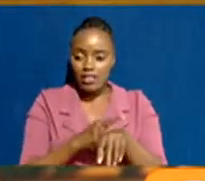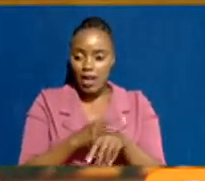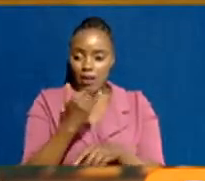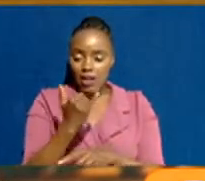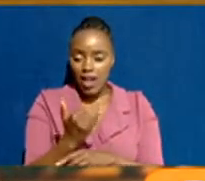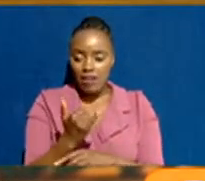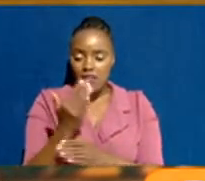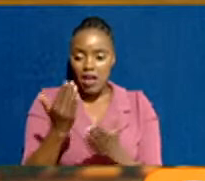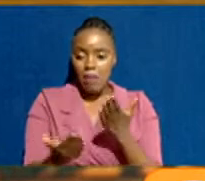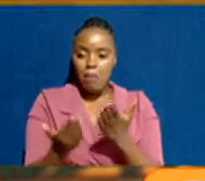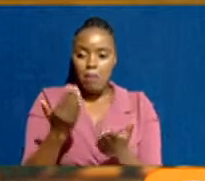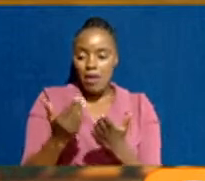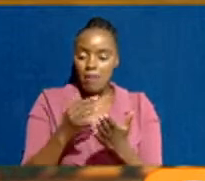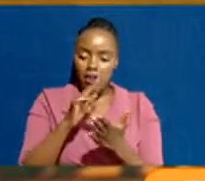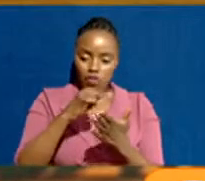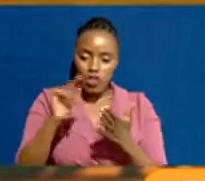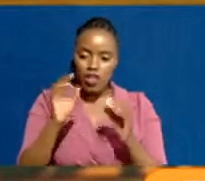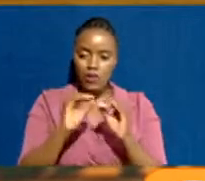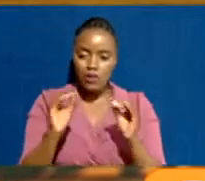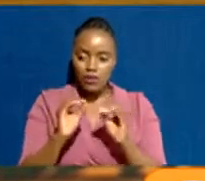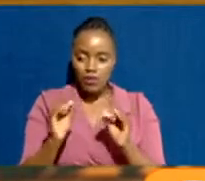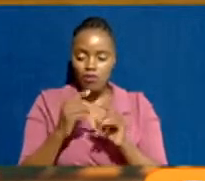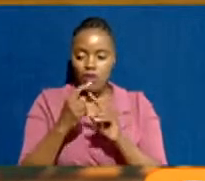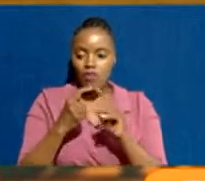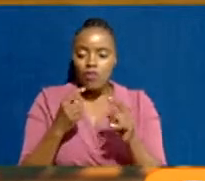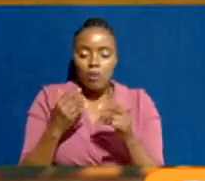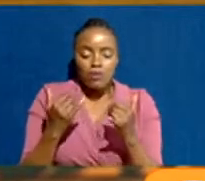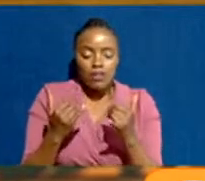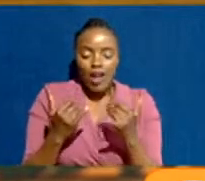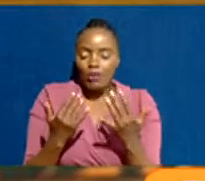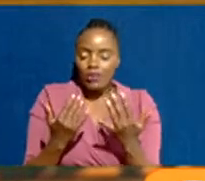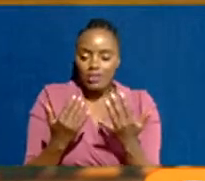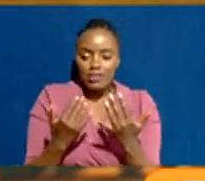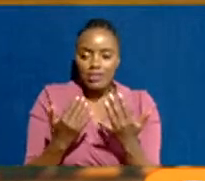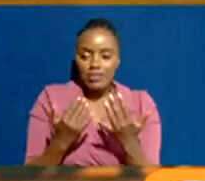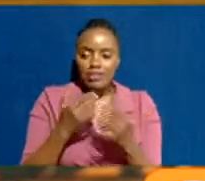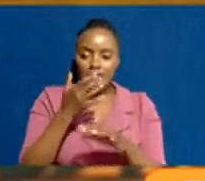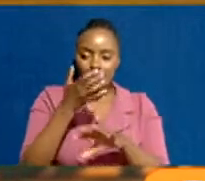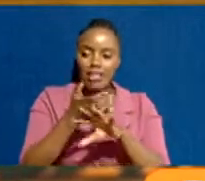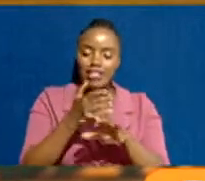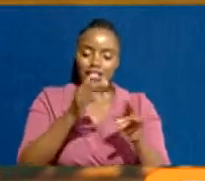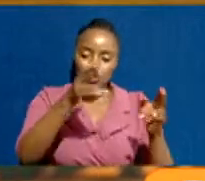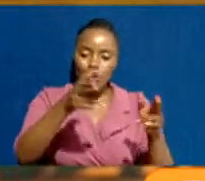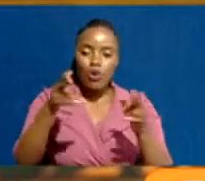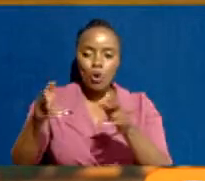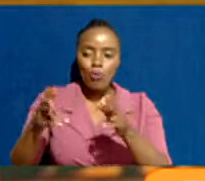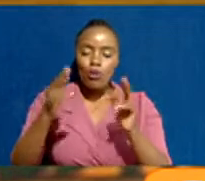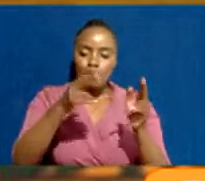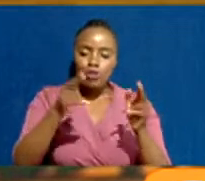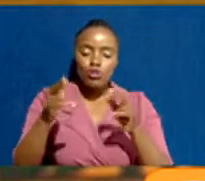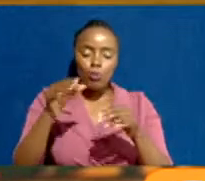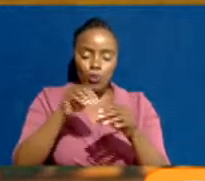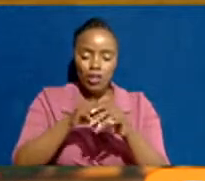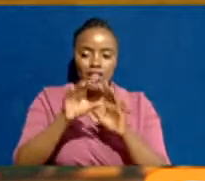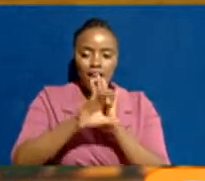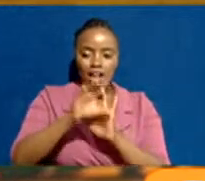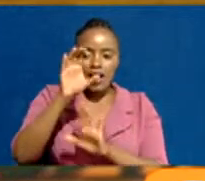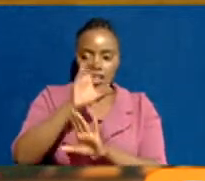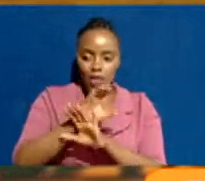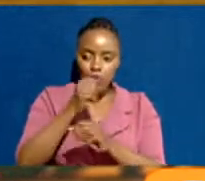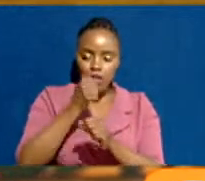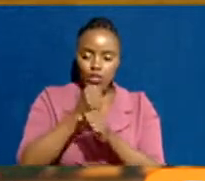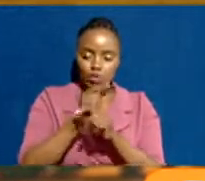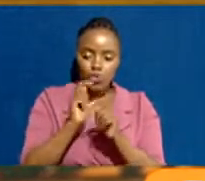may not be appropriate. It's not the right time. Maybe just do it's normal in a curriculum to do